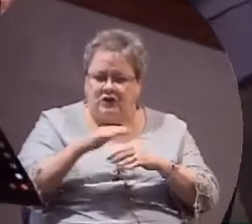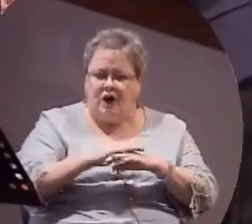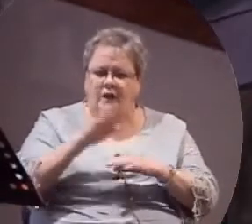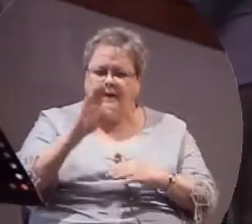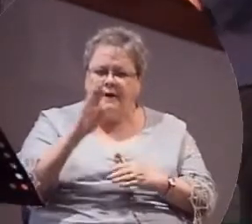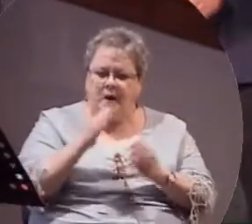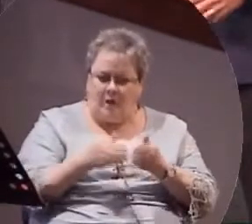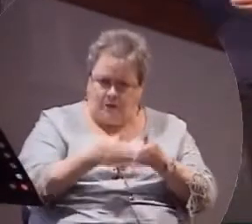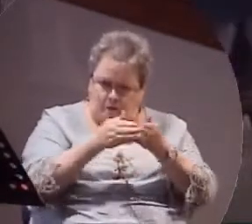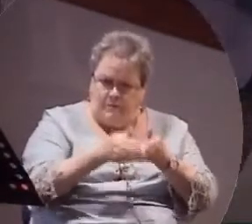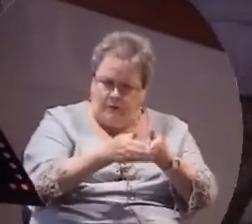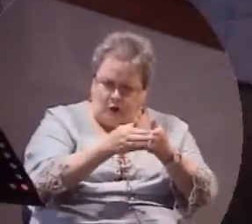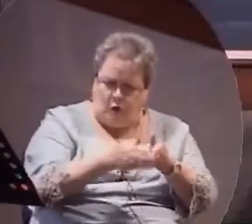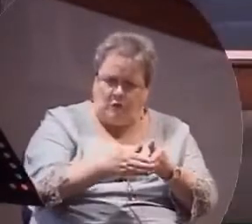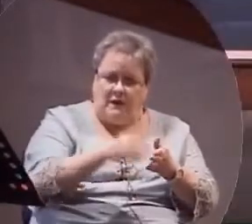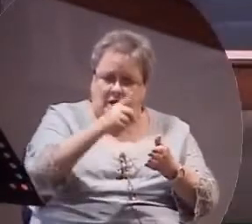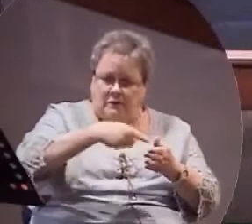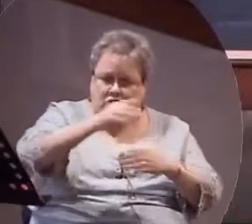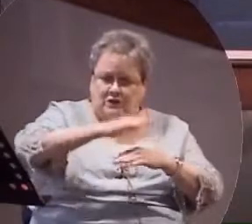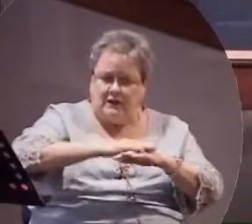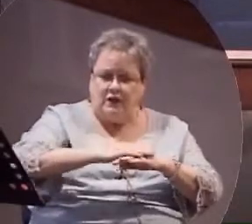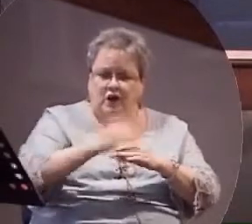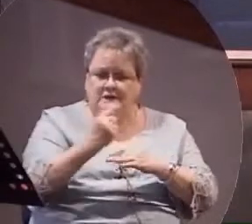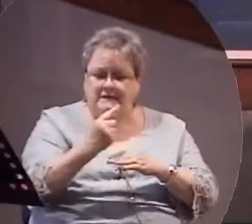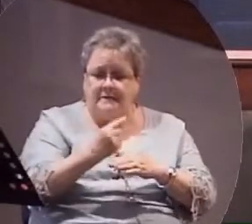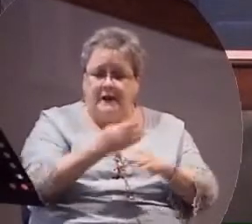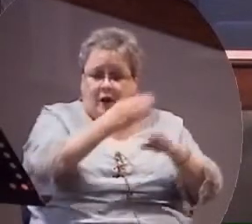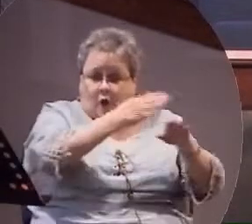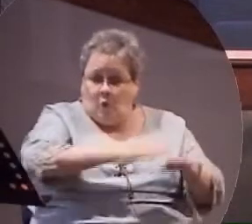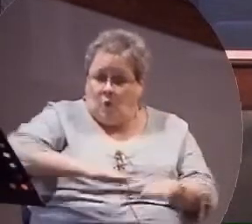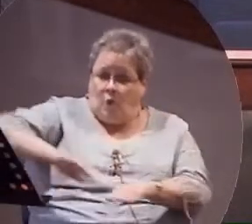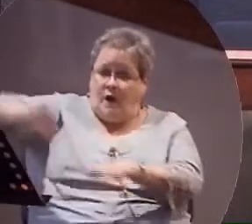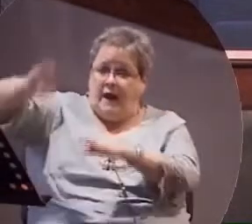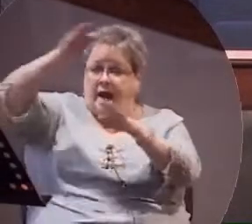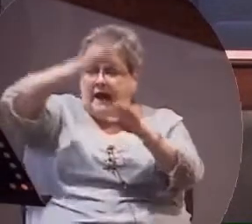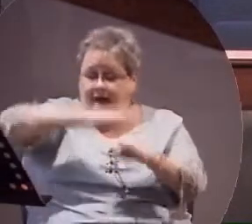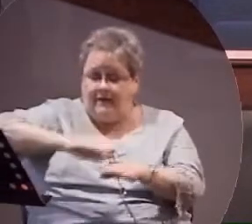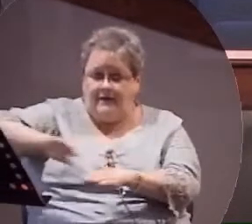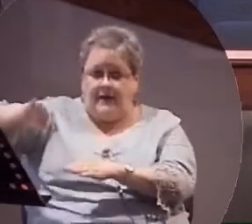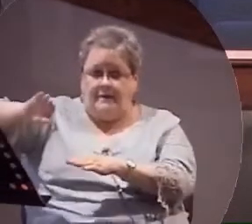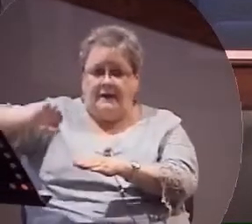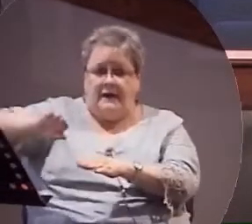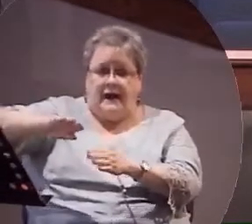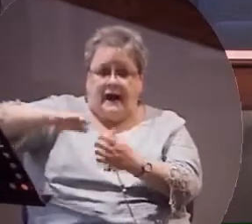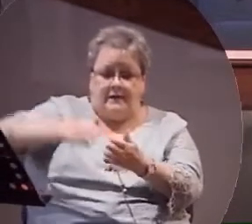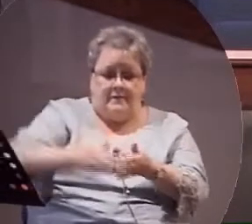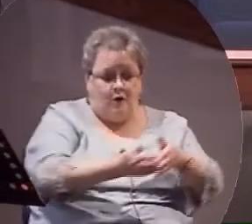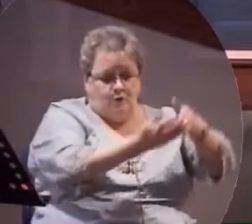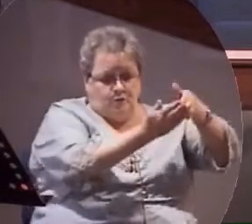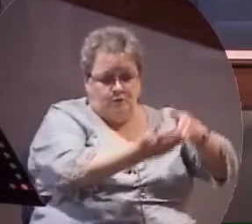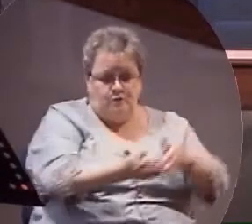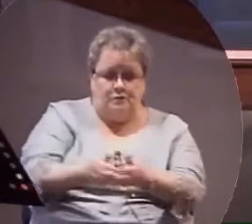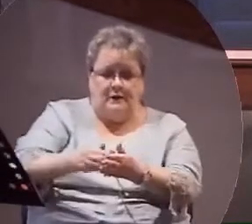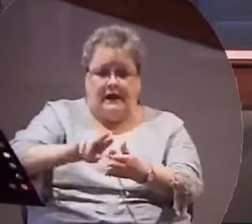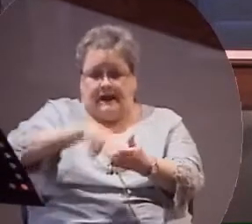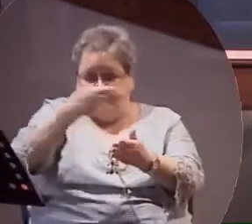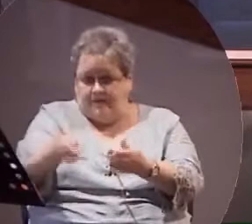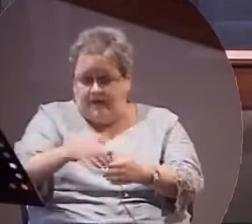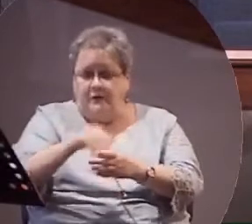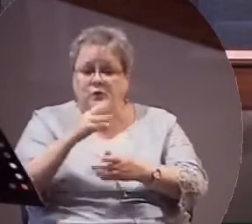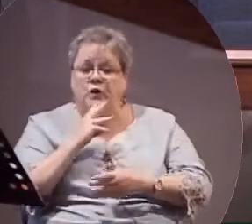on something over here, and a wave come along and kind of rocked the boat a little bit, and when it did, it just flipped him right out into the